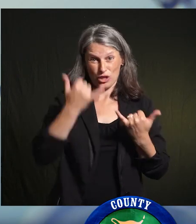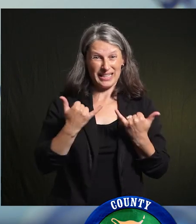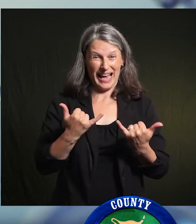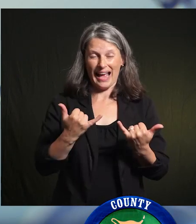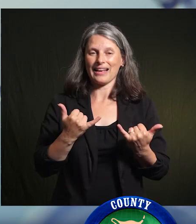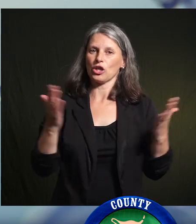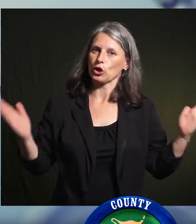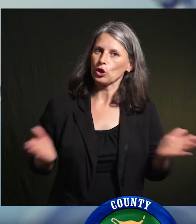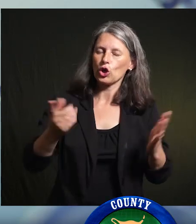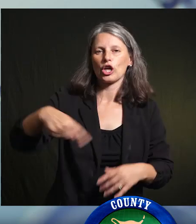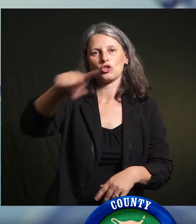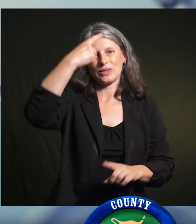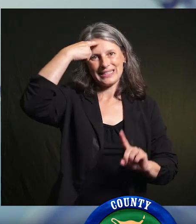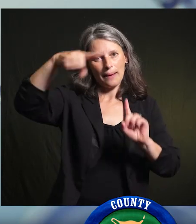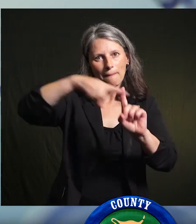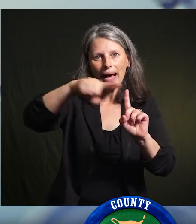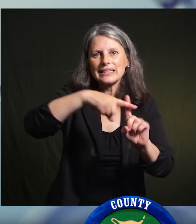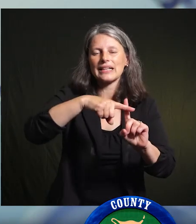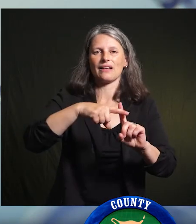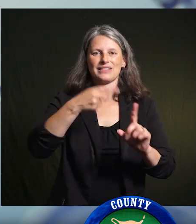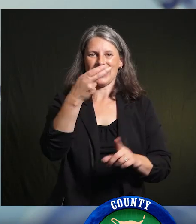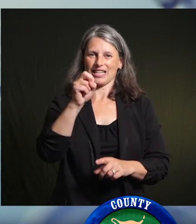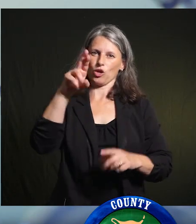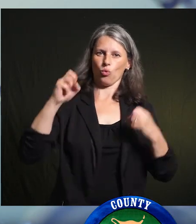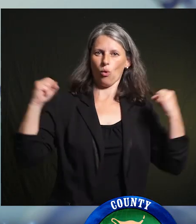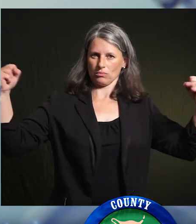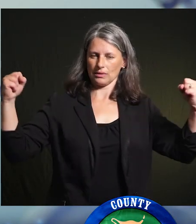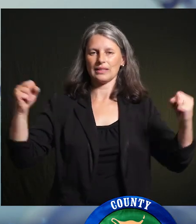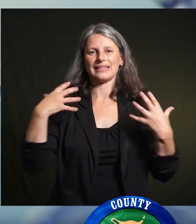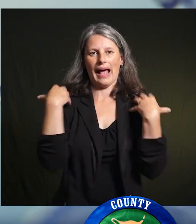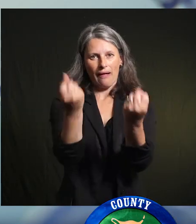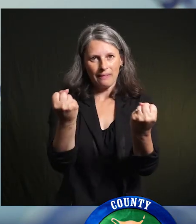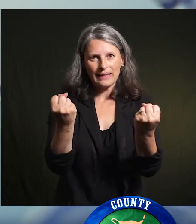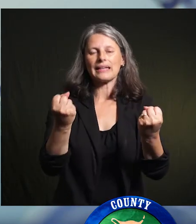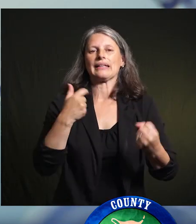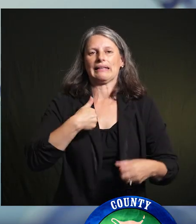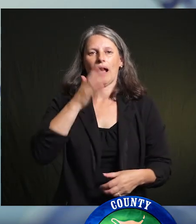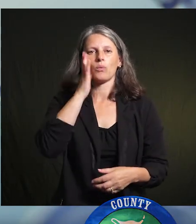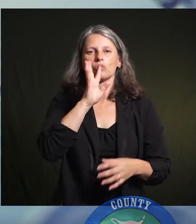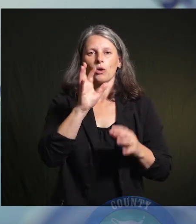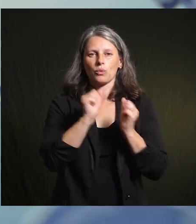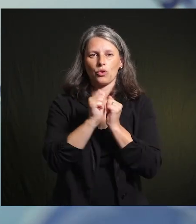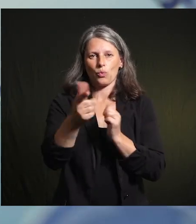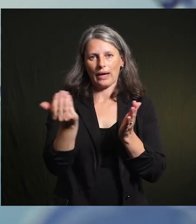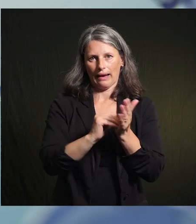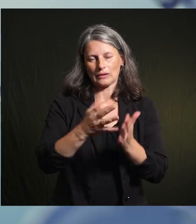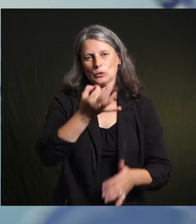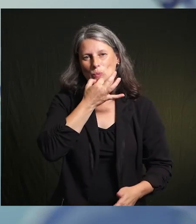Again, I encourage you, stay positive, stay heroic, stay healthy, and I'll talk to you again very soon.